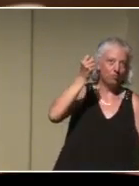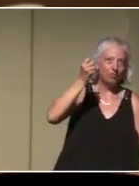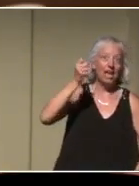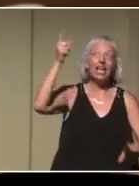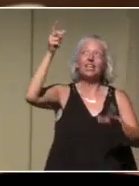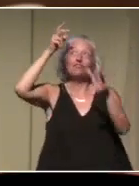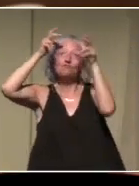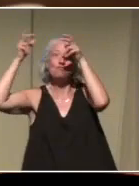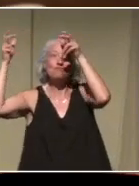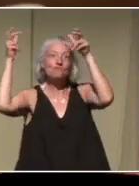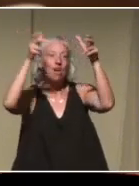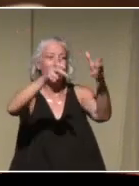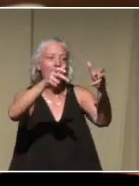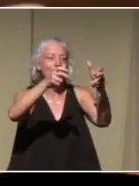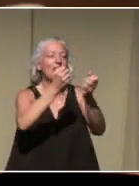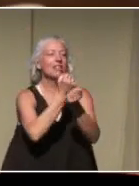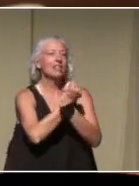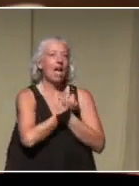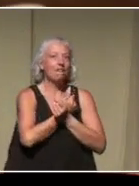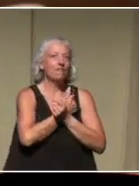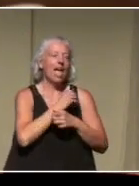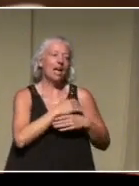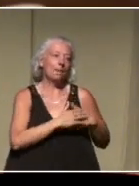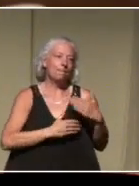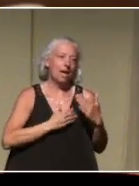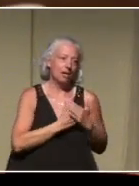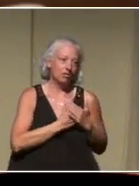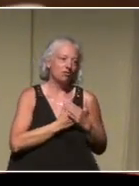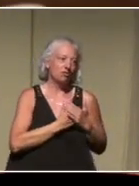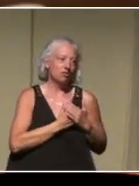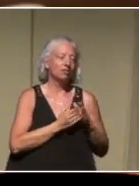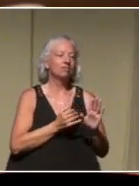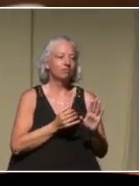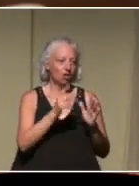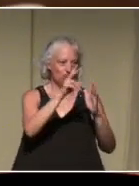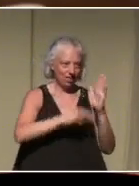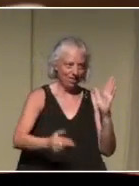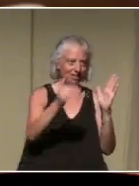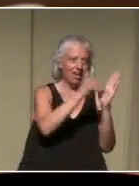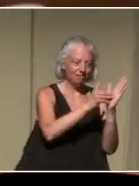crowns you with love and compassion." I just want to read that again.